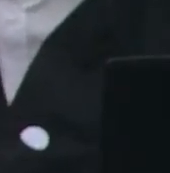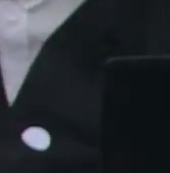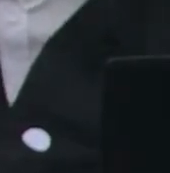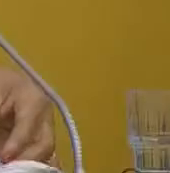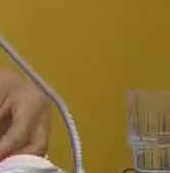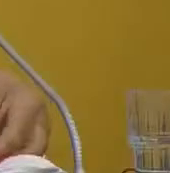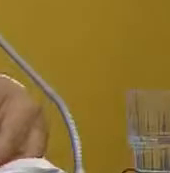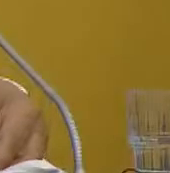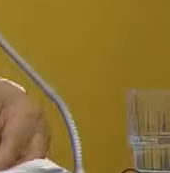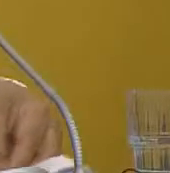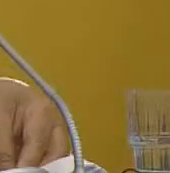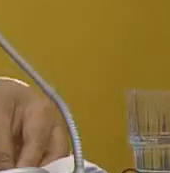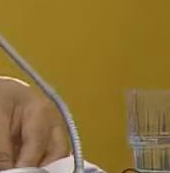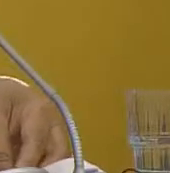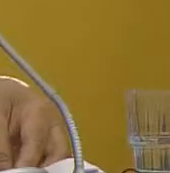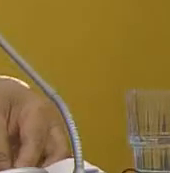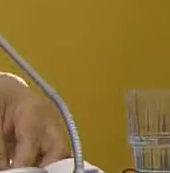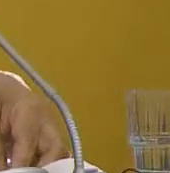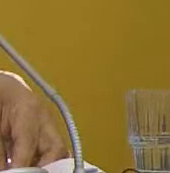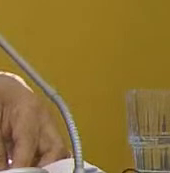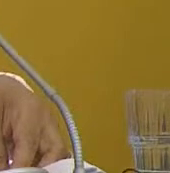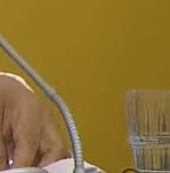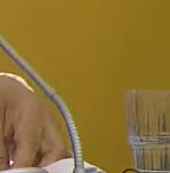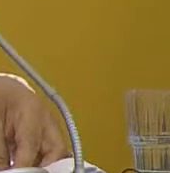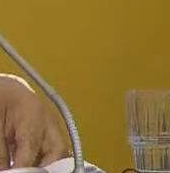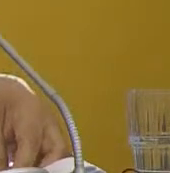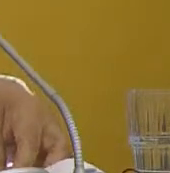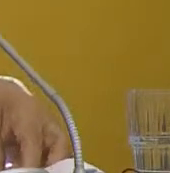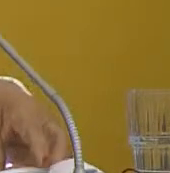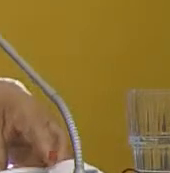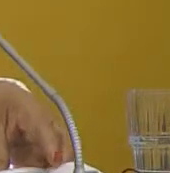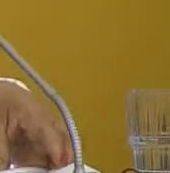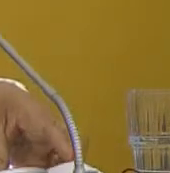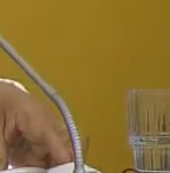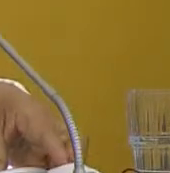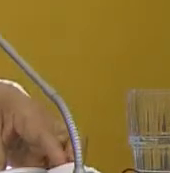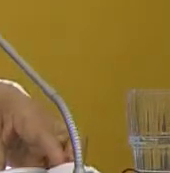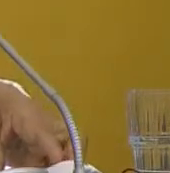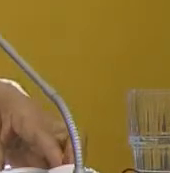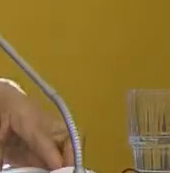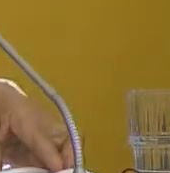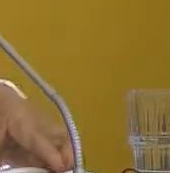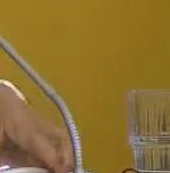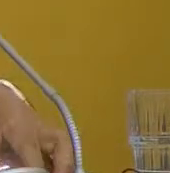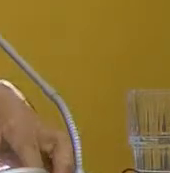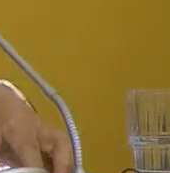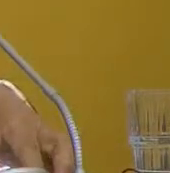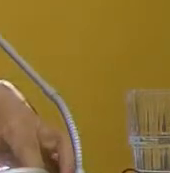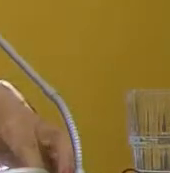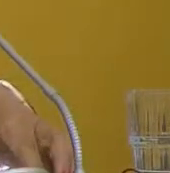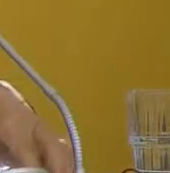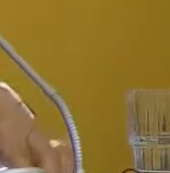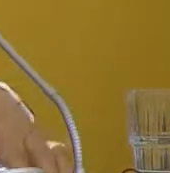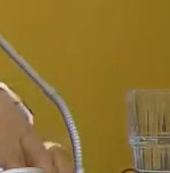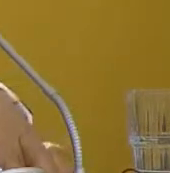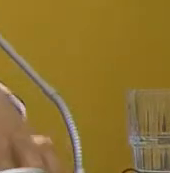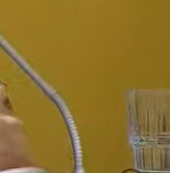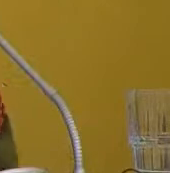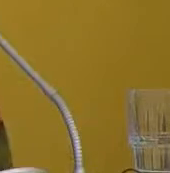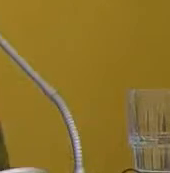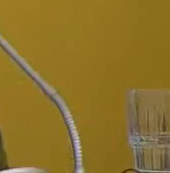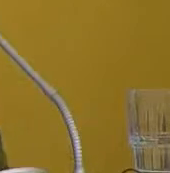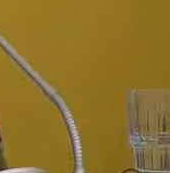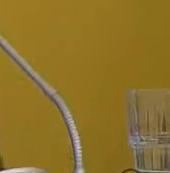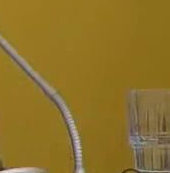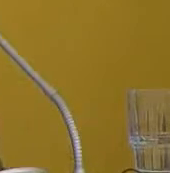The third supplementary question will be asked by the Honourable, the Leader of the Opposition. Thank you. Mr. President,